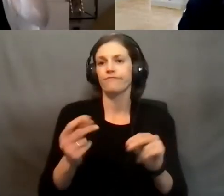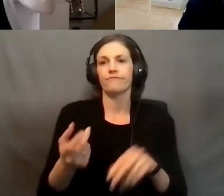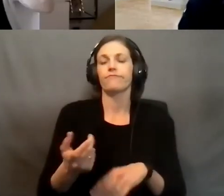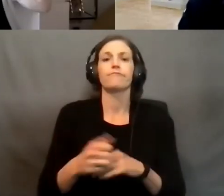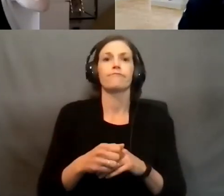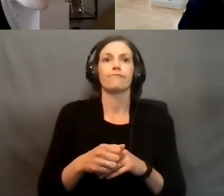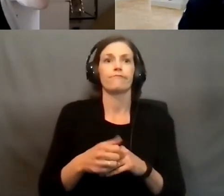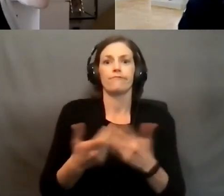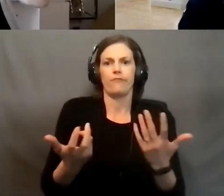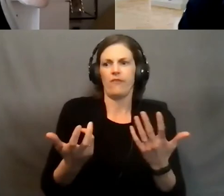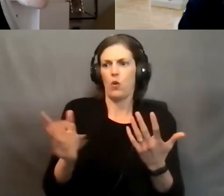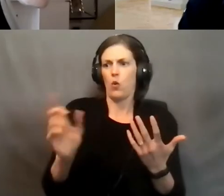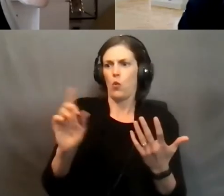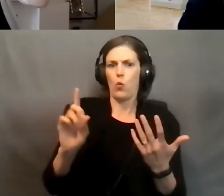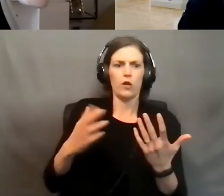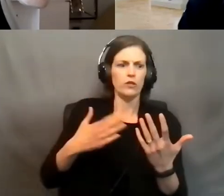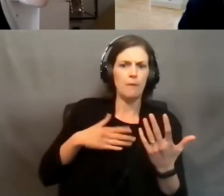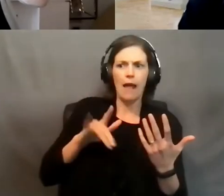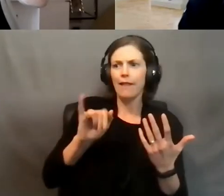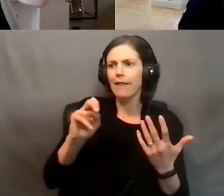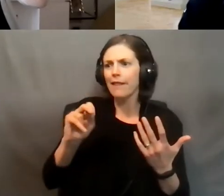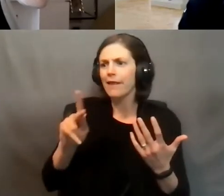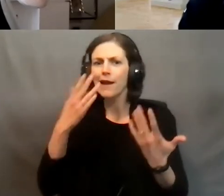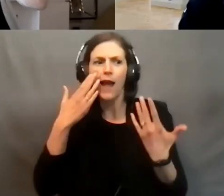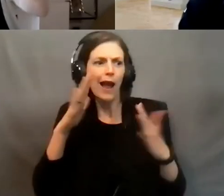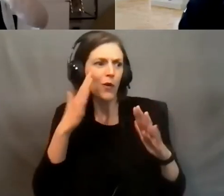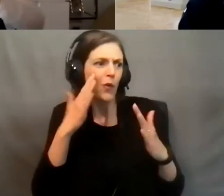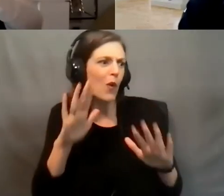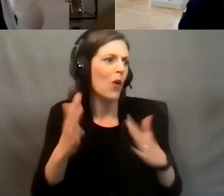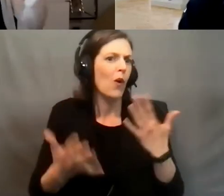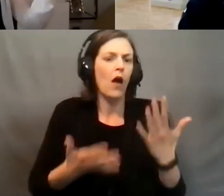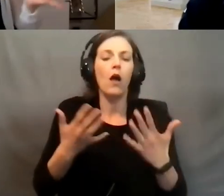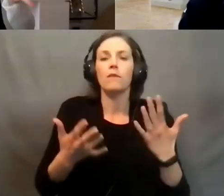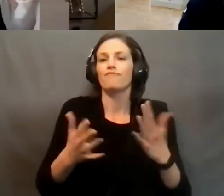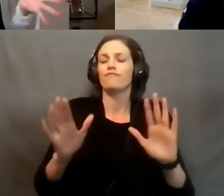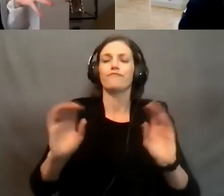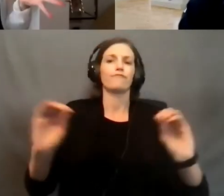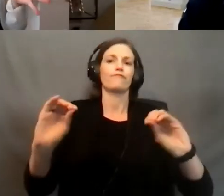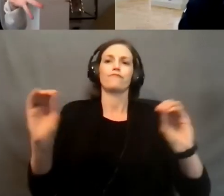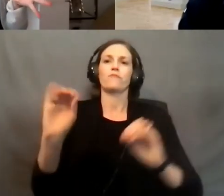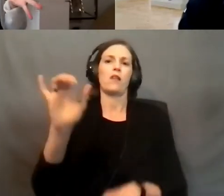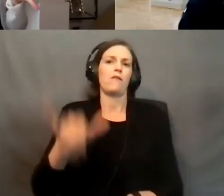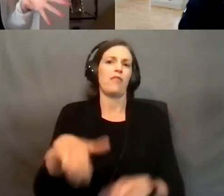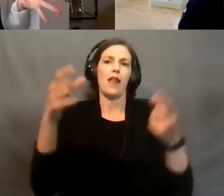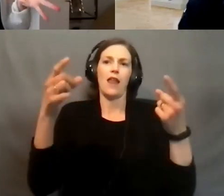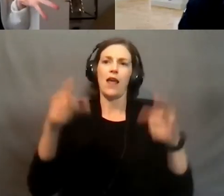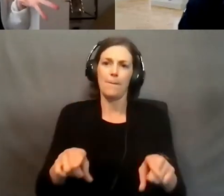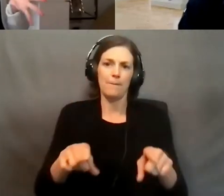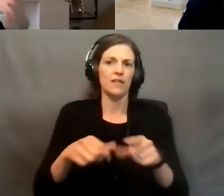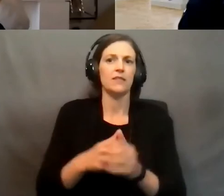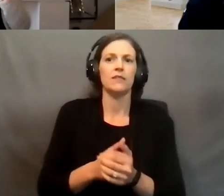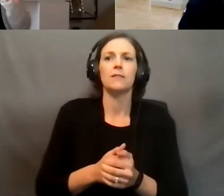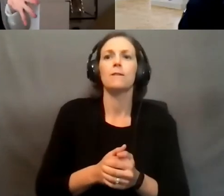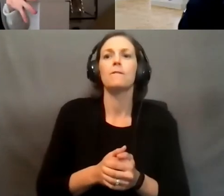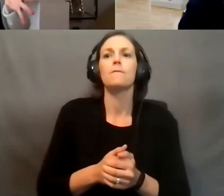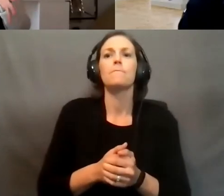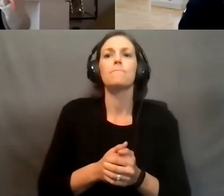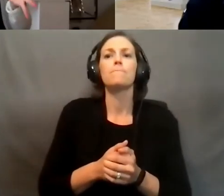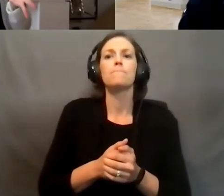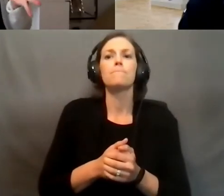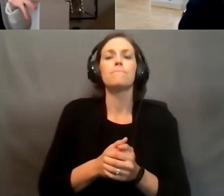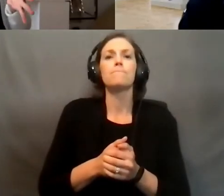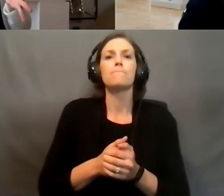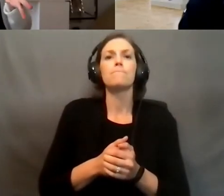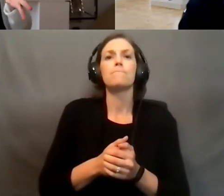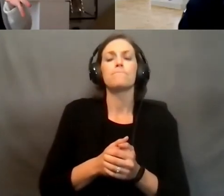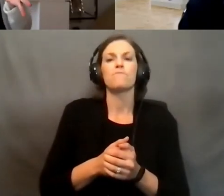I missed saving it when I got the invite. None of that happens in this environment. It is as